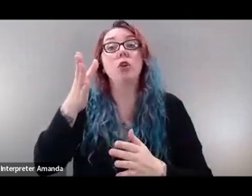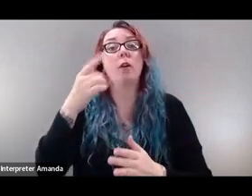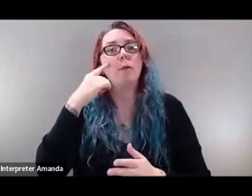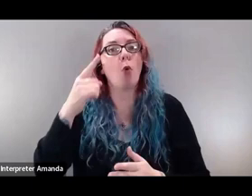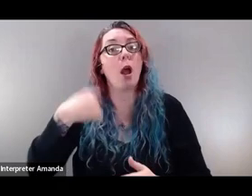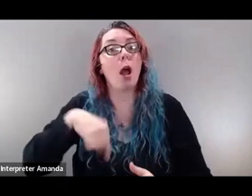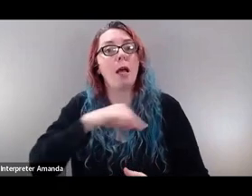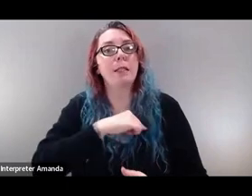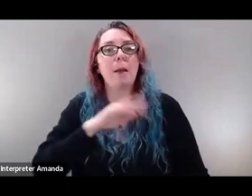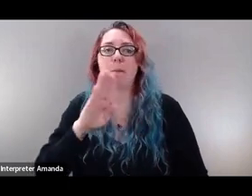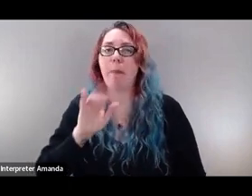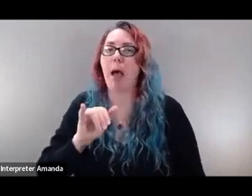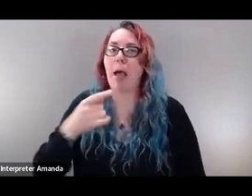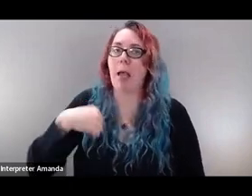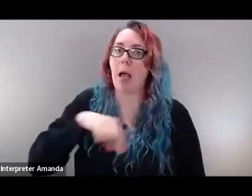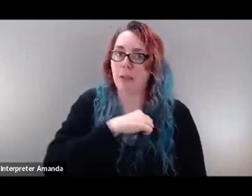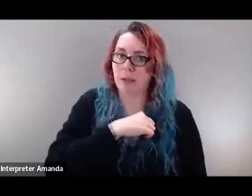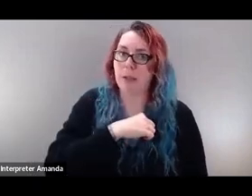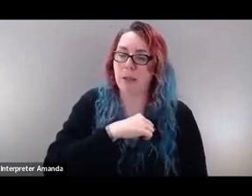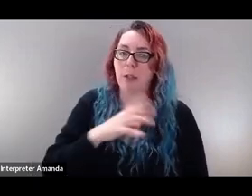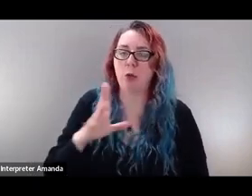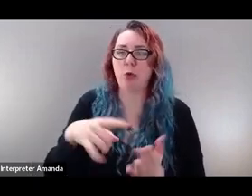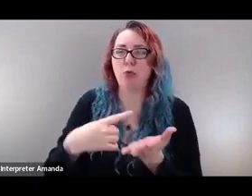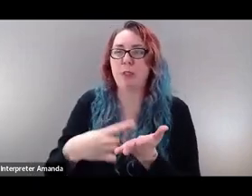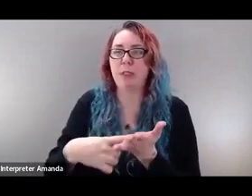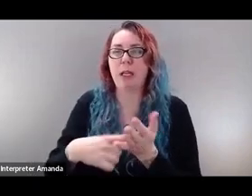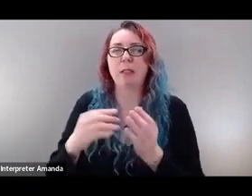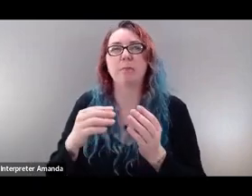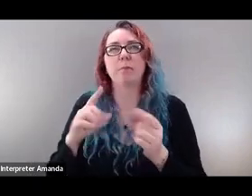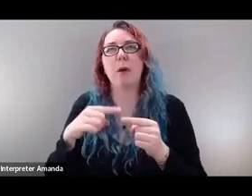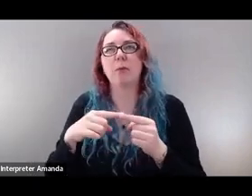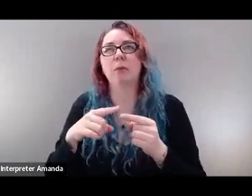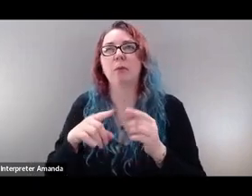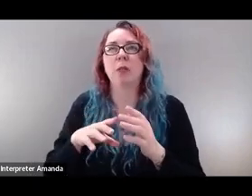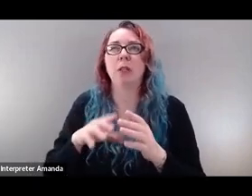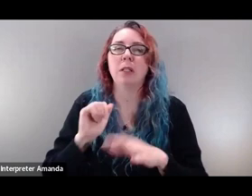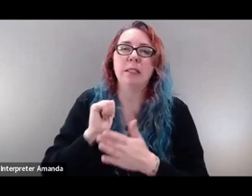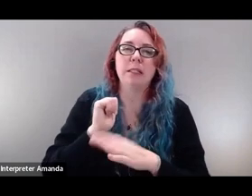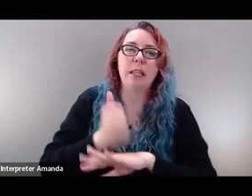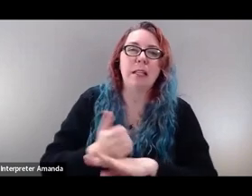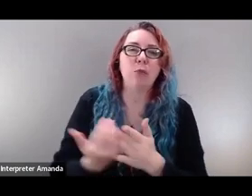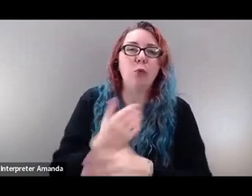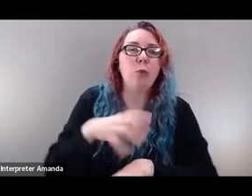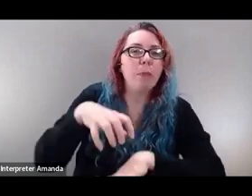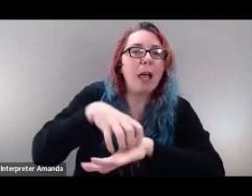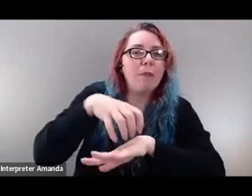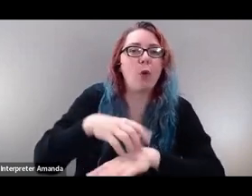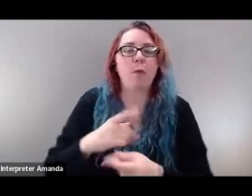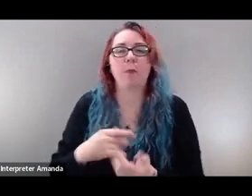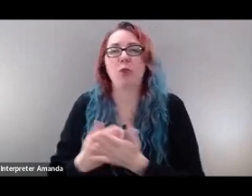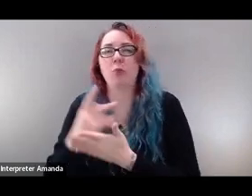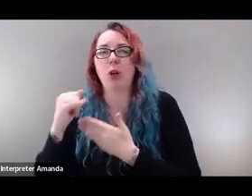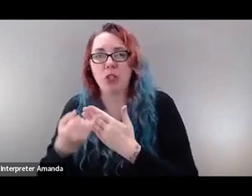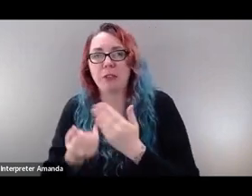more about creating platforms and creating projects, right? Because this discussion area looks